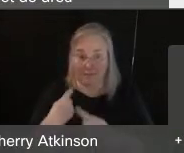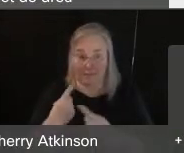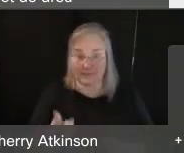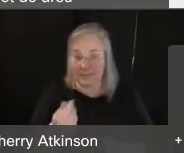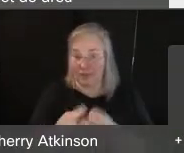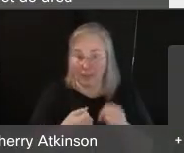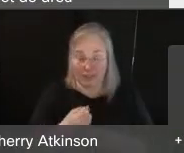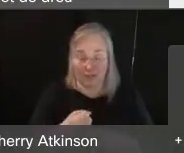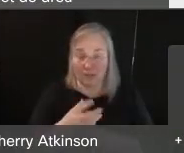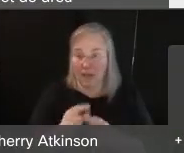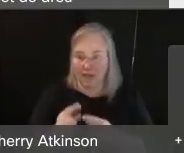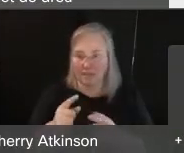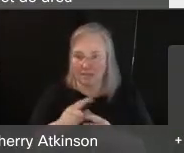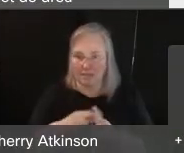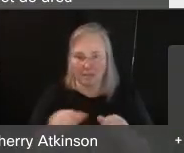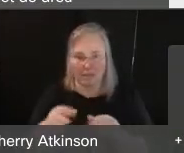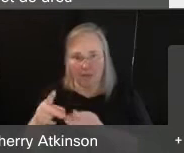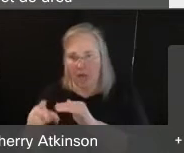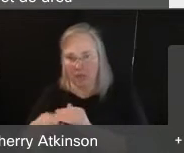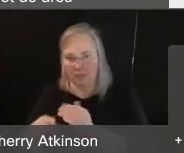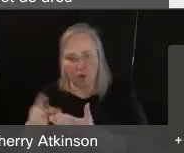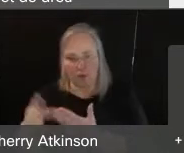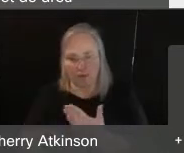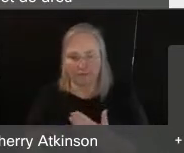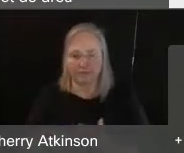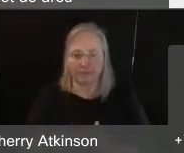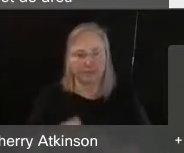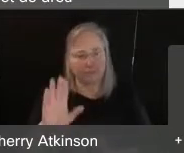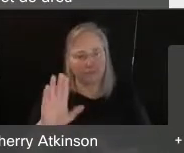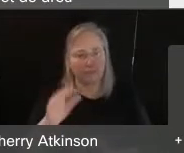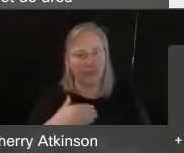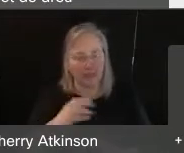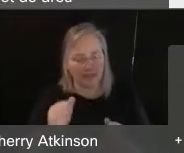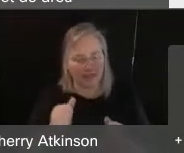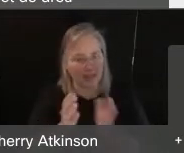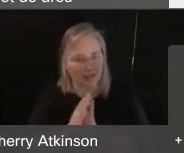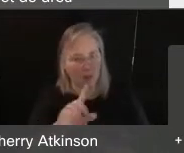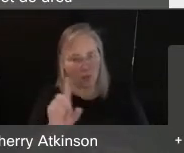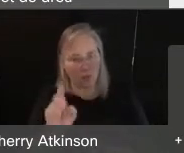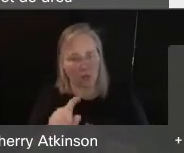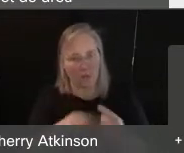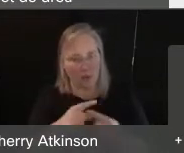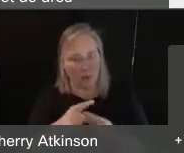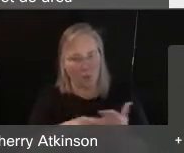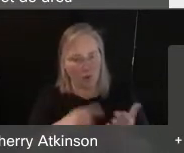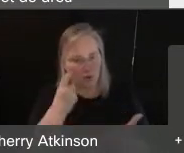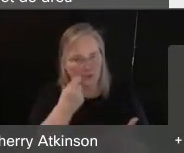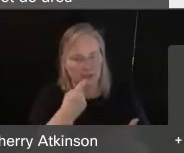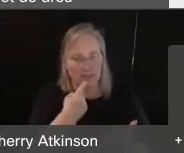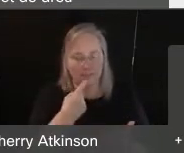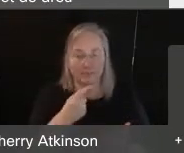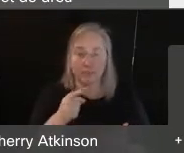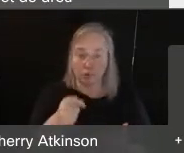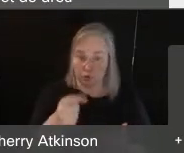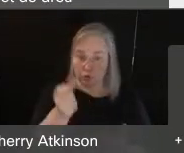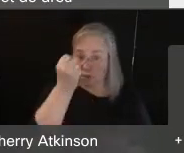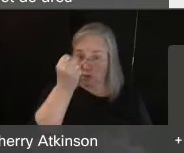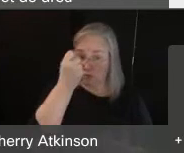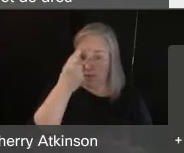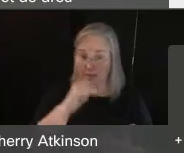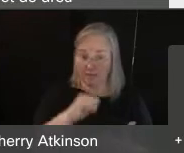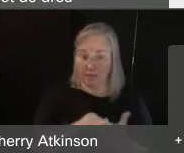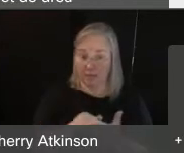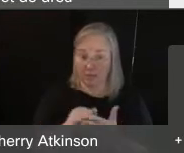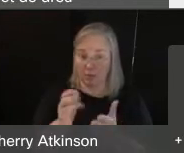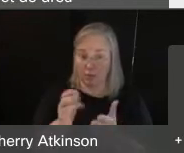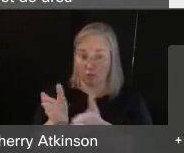cutting programs. I Dr. Wu, think can I ask you a question about what you just said? Mm-hmm. So you understand that the